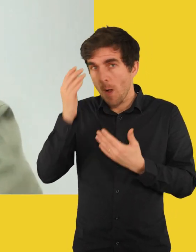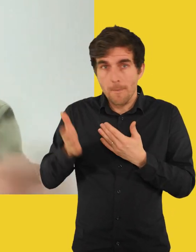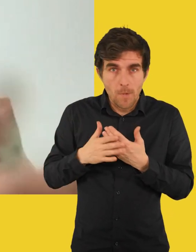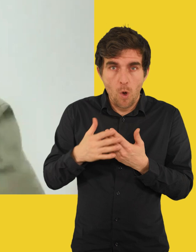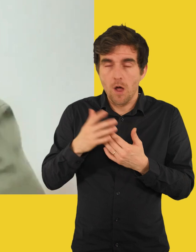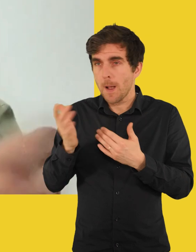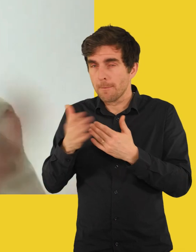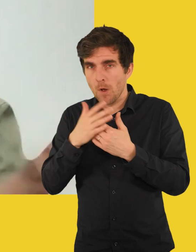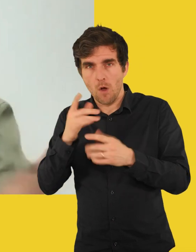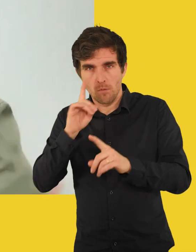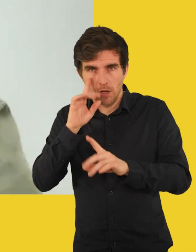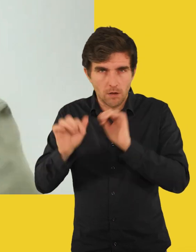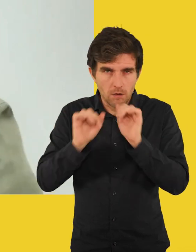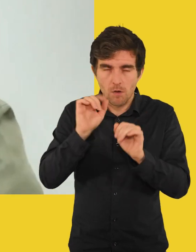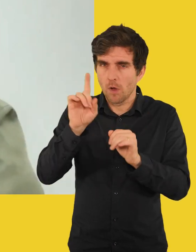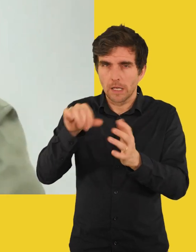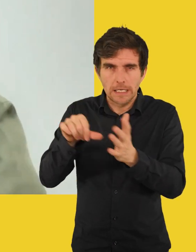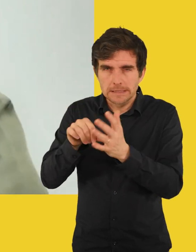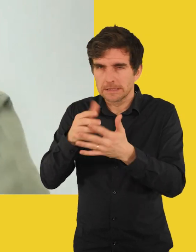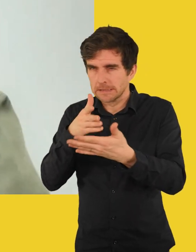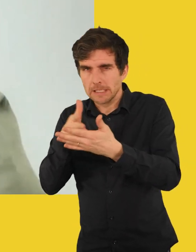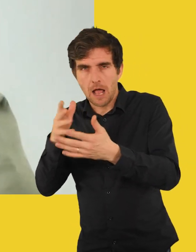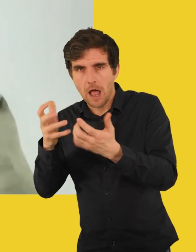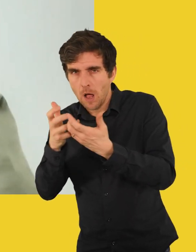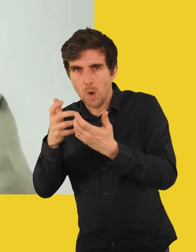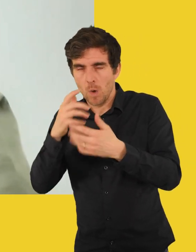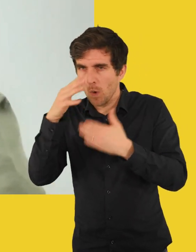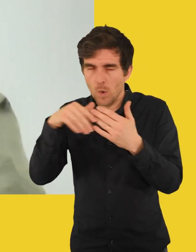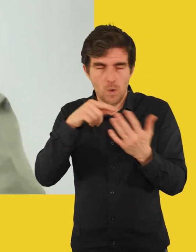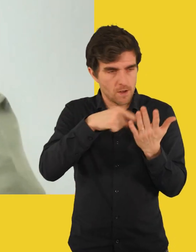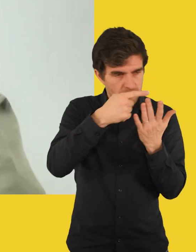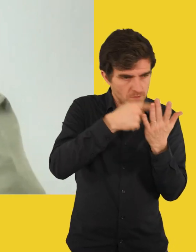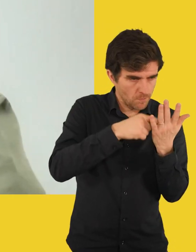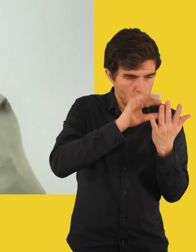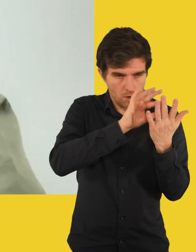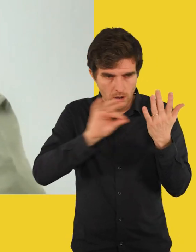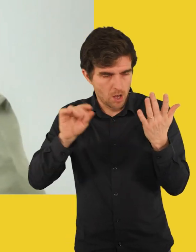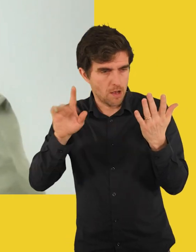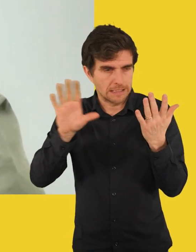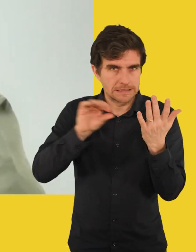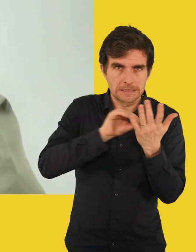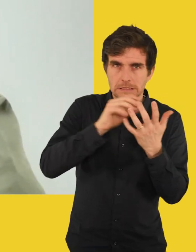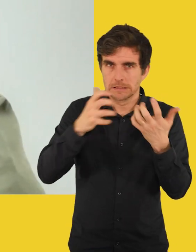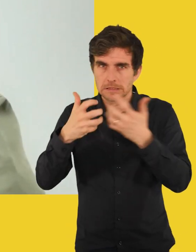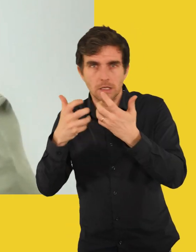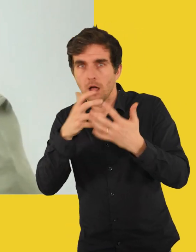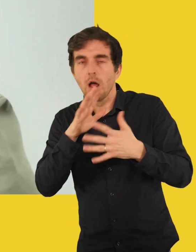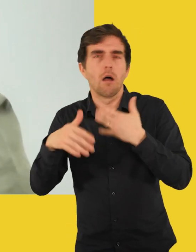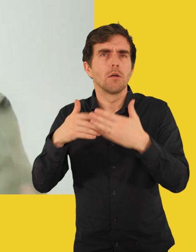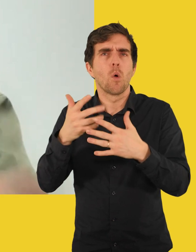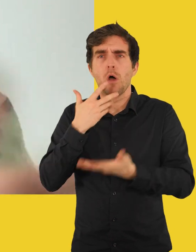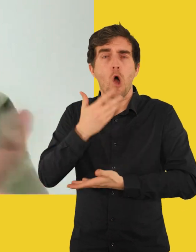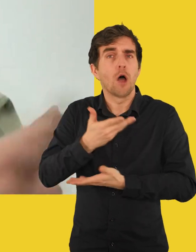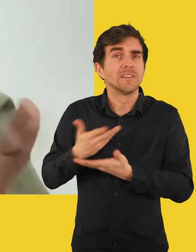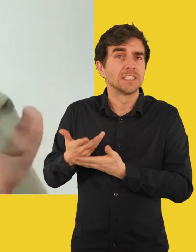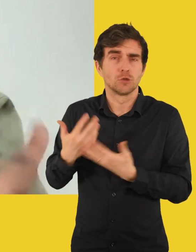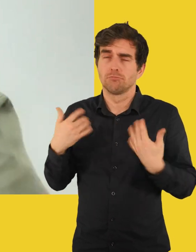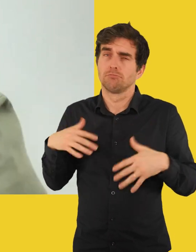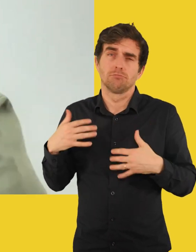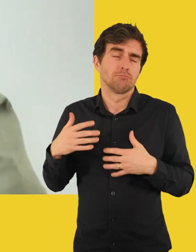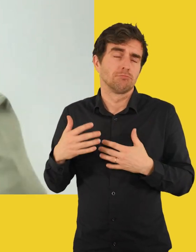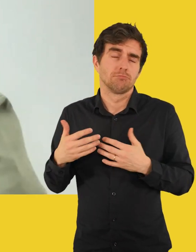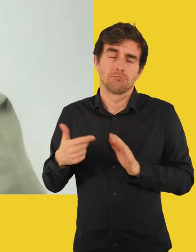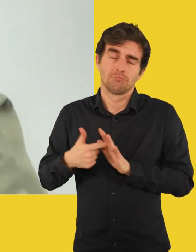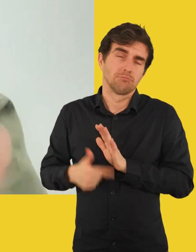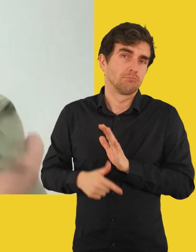with. We are learning more and more about the intricacies of this framework. And with every such conversation, I